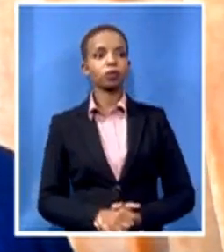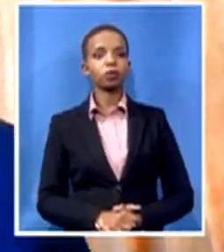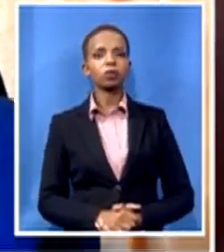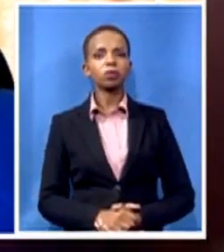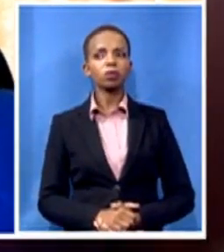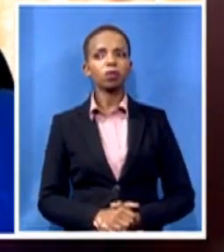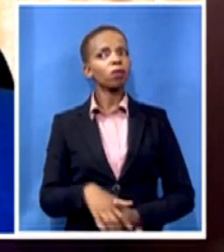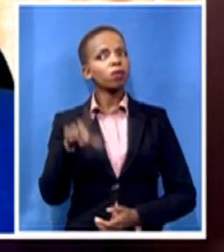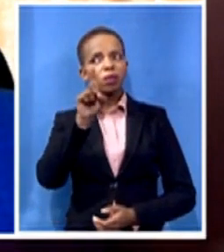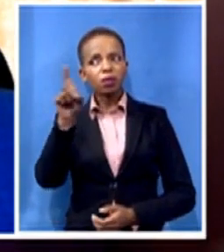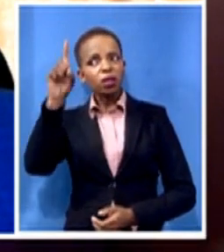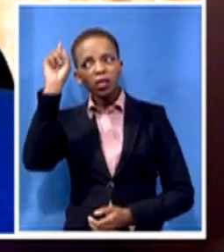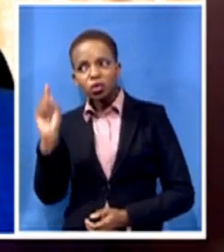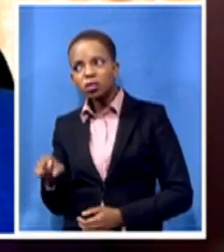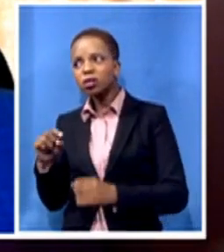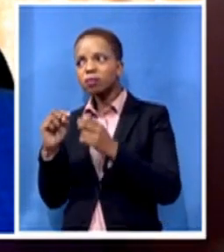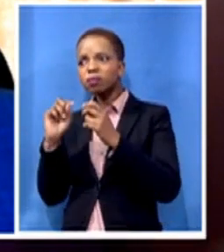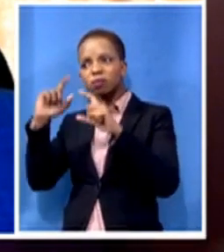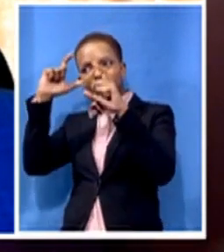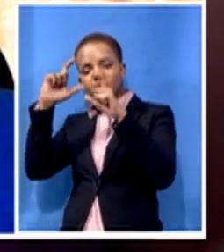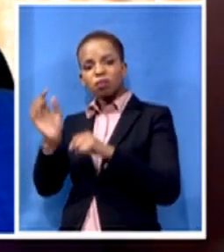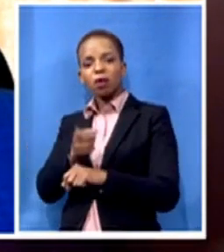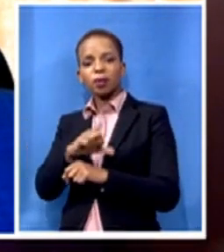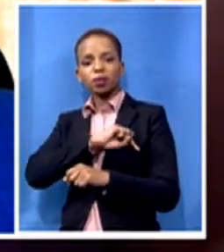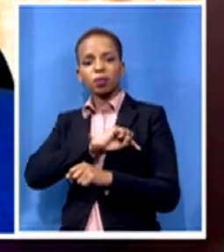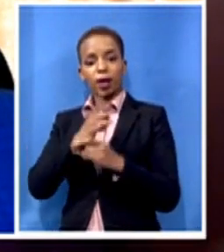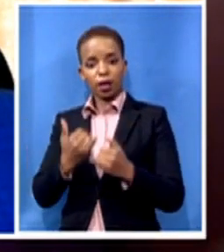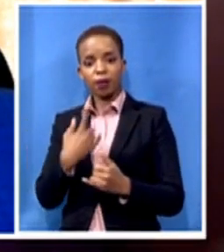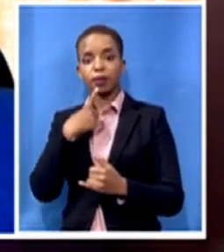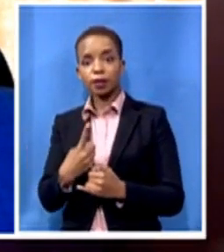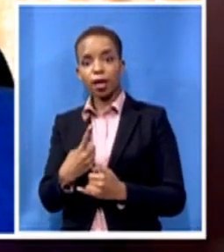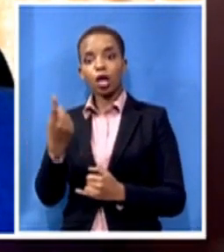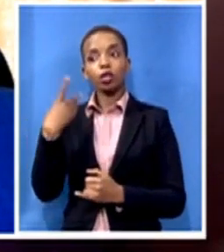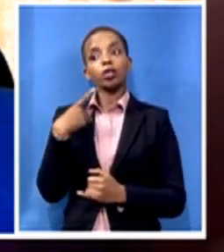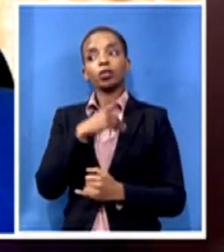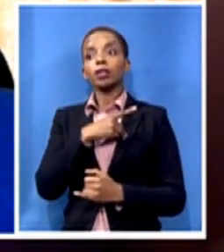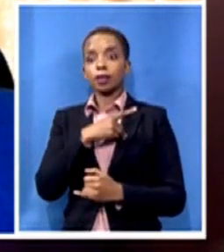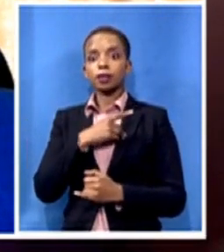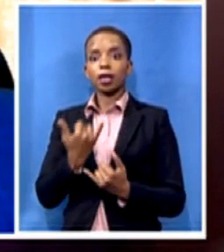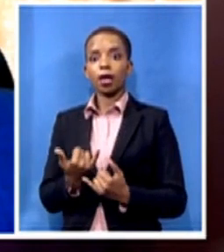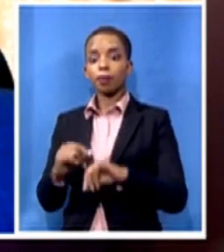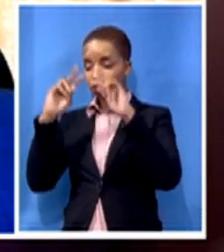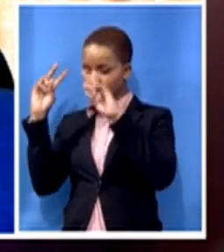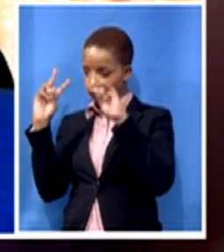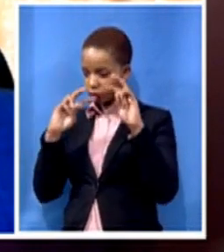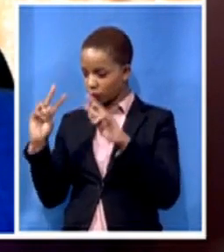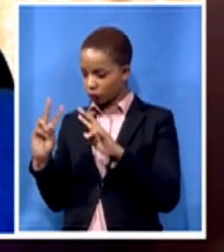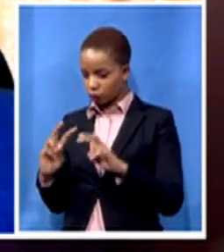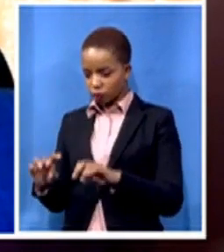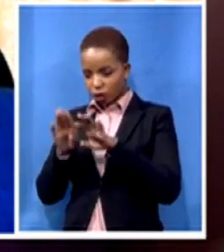that doctors are investigating over 100 children in the United States. Are doctors likely dealing with